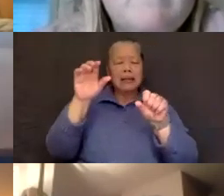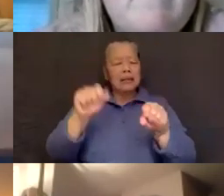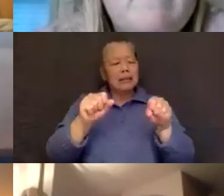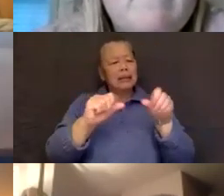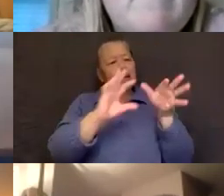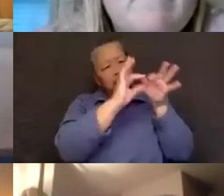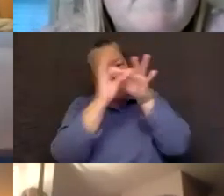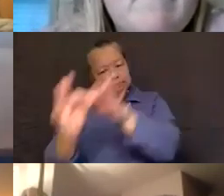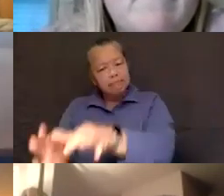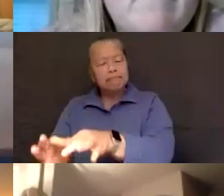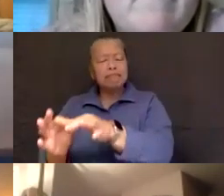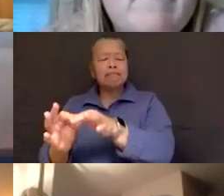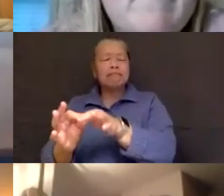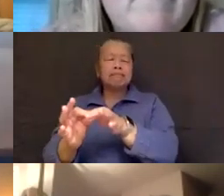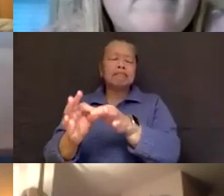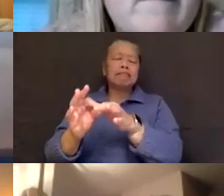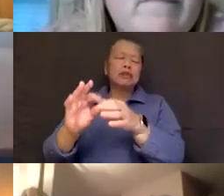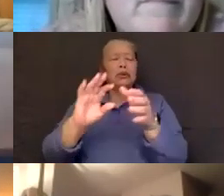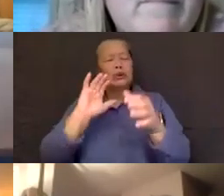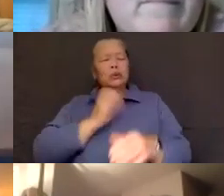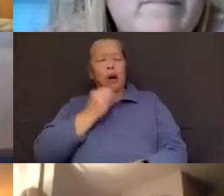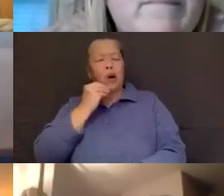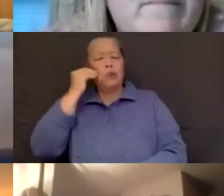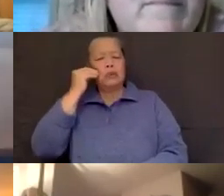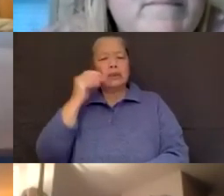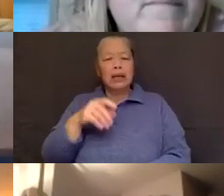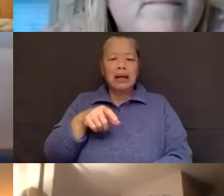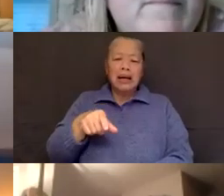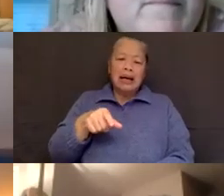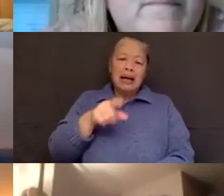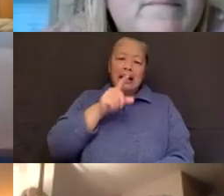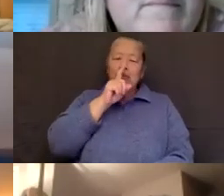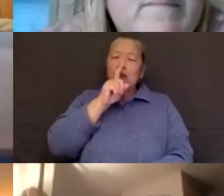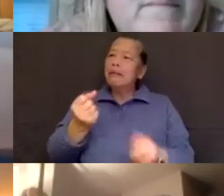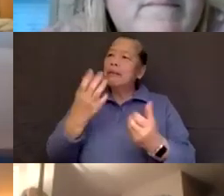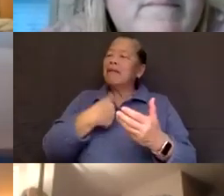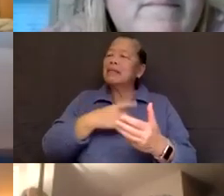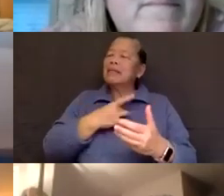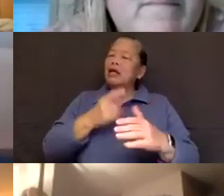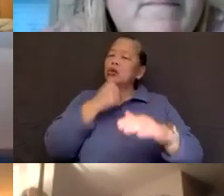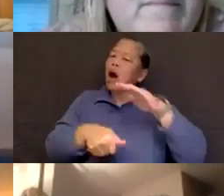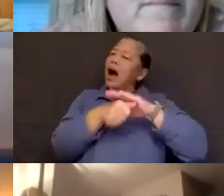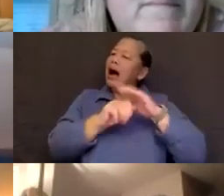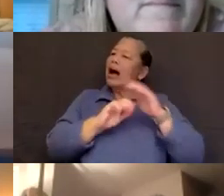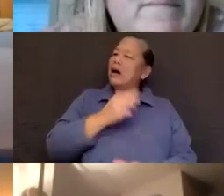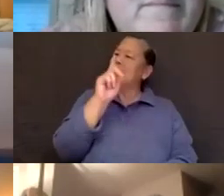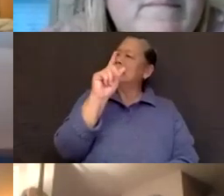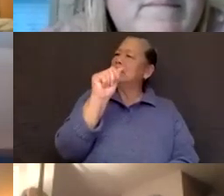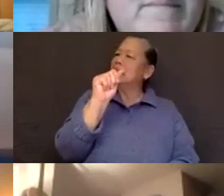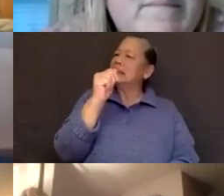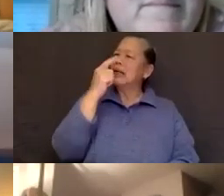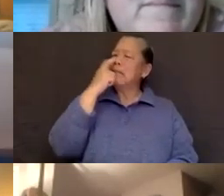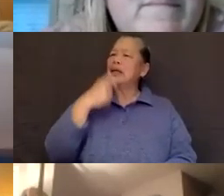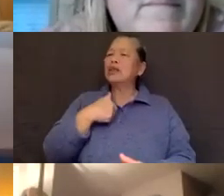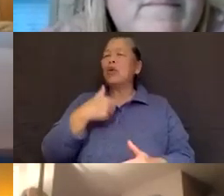challenge is some of us, and I include myself, is very much like to hide our disabilities because we want to pass as normal. Mm-hmm. We want